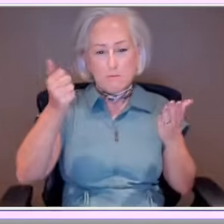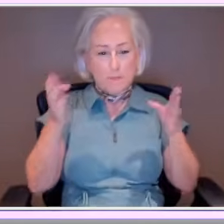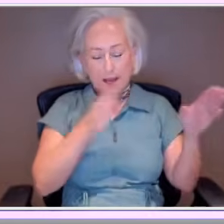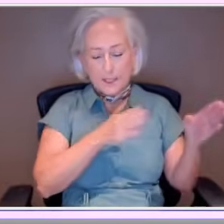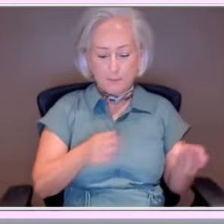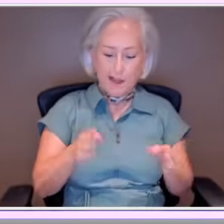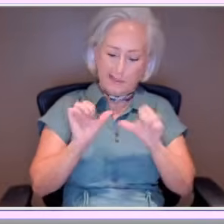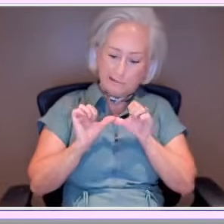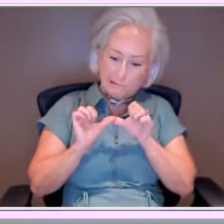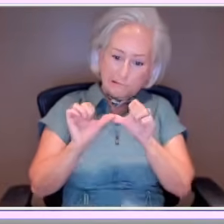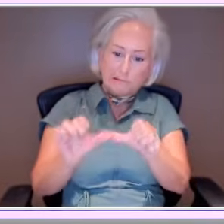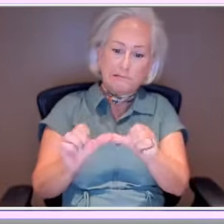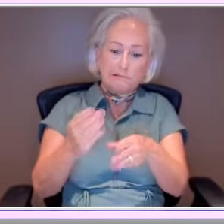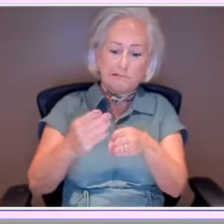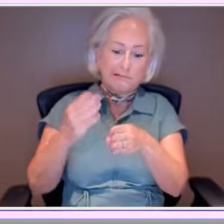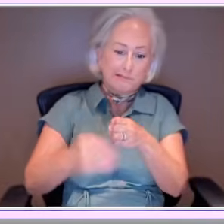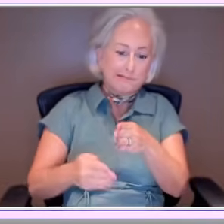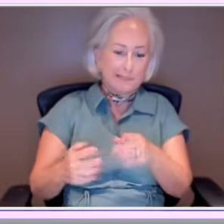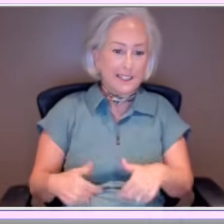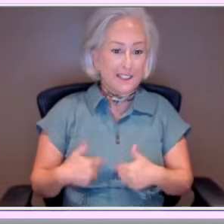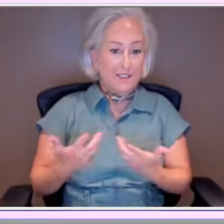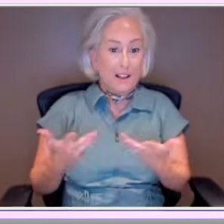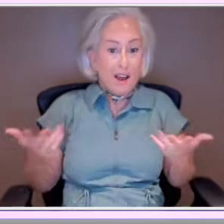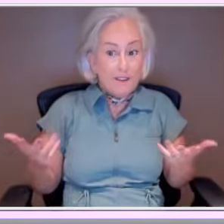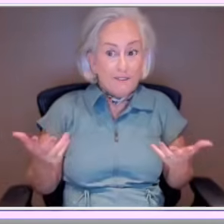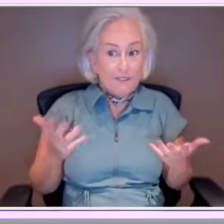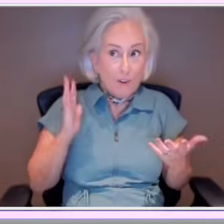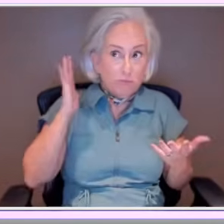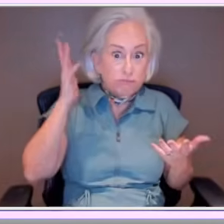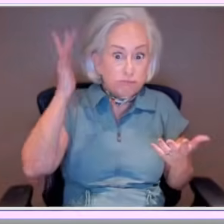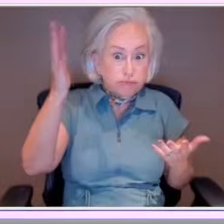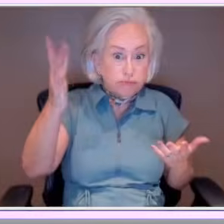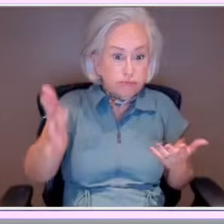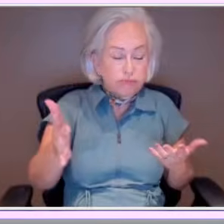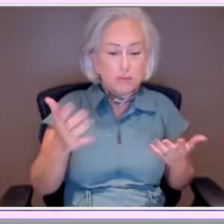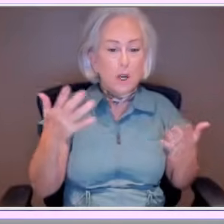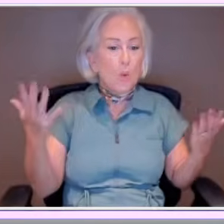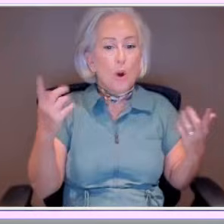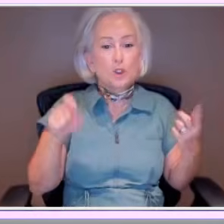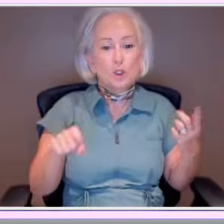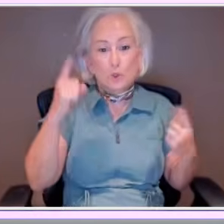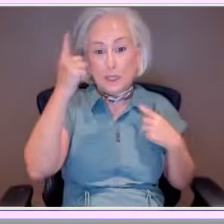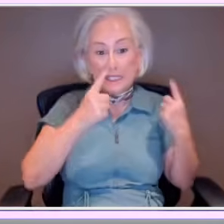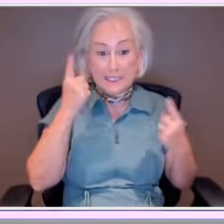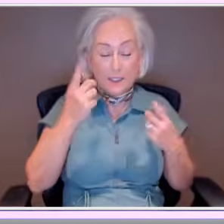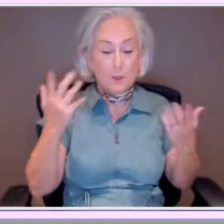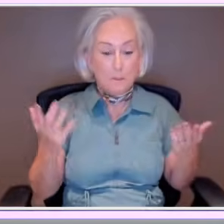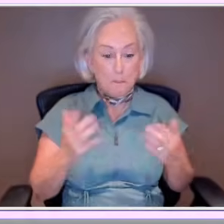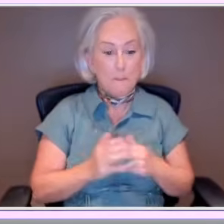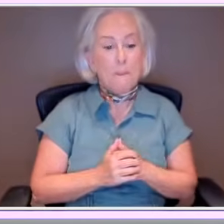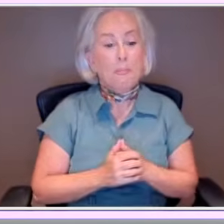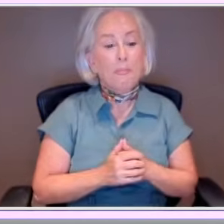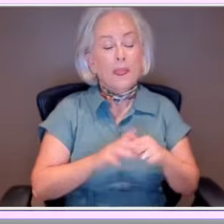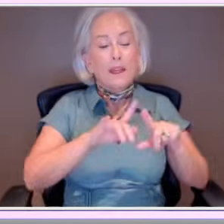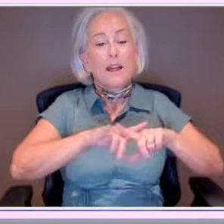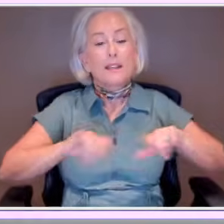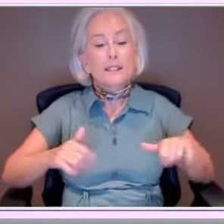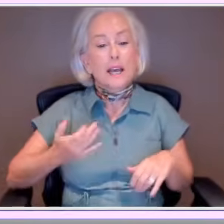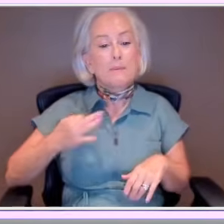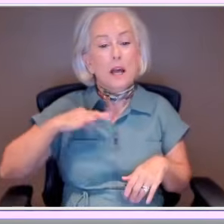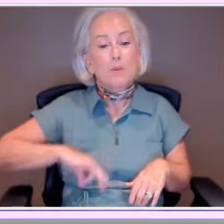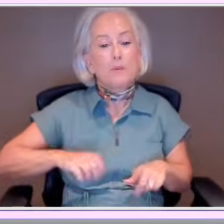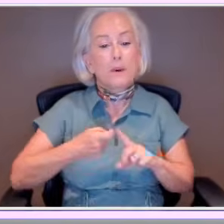open surgery in the future that we need to consider. But we're also benefited from the fact that there's been